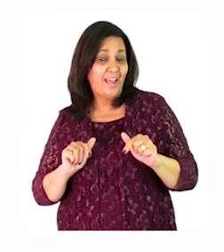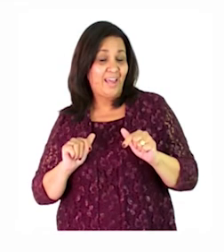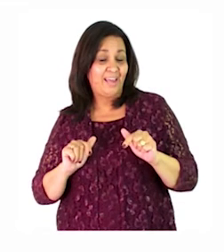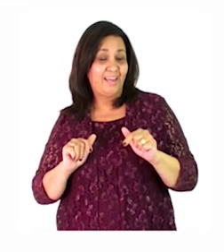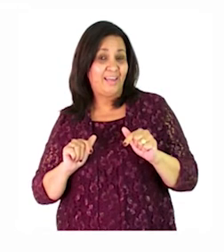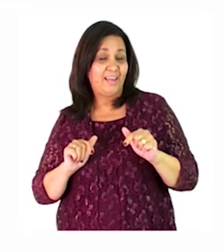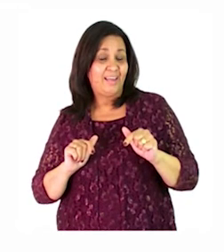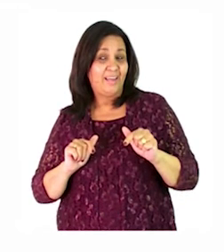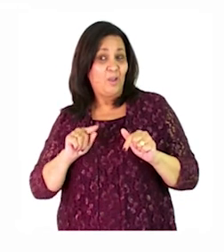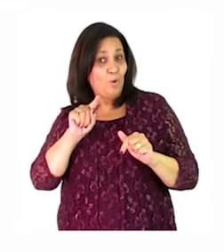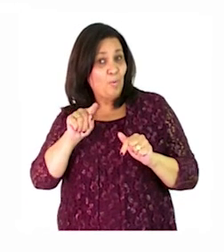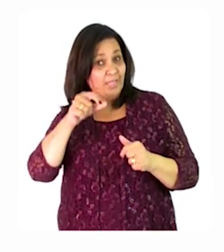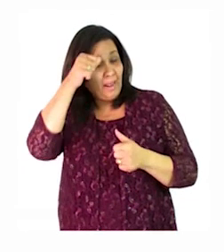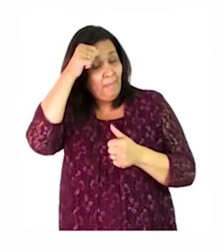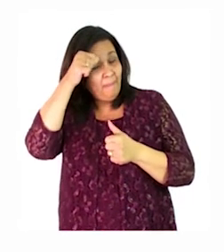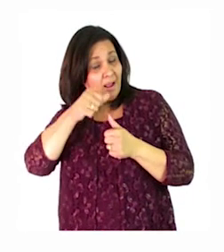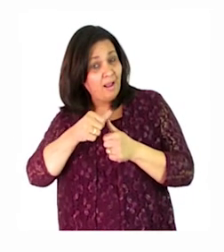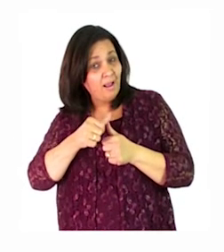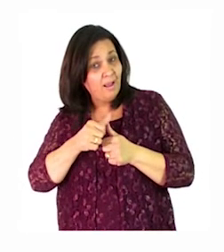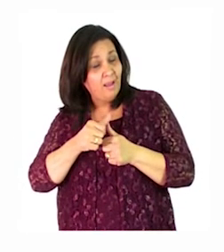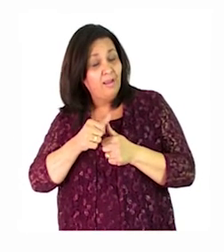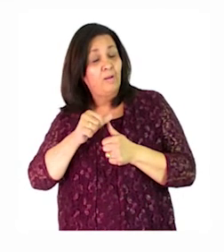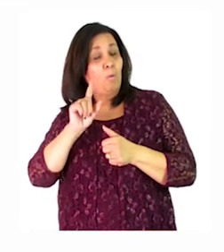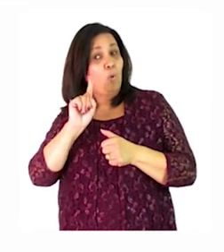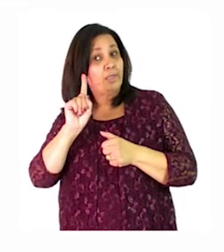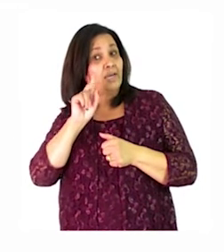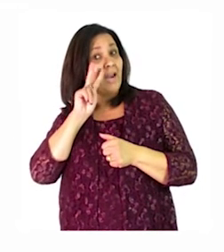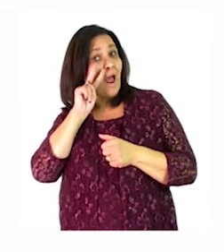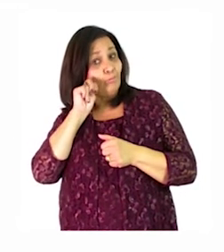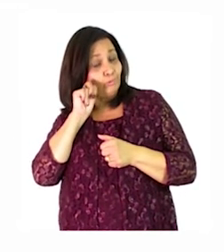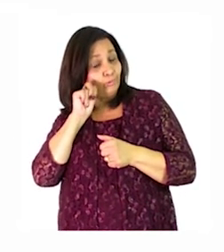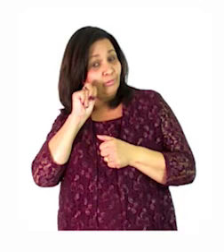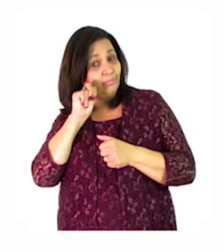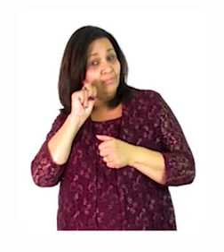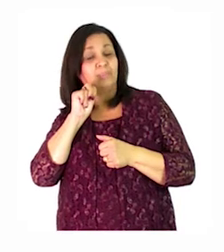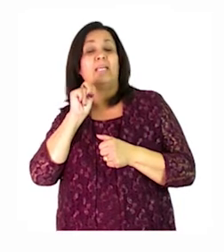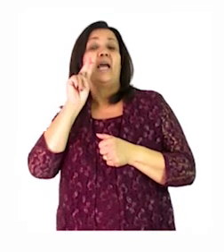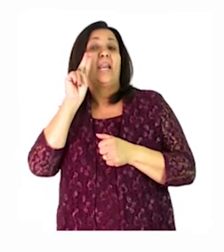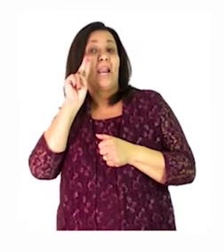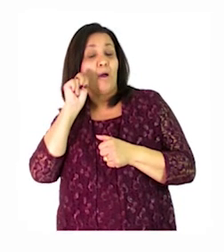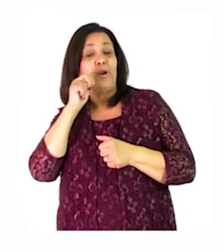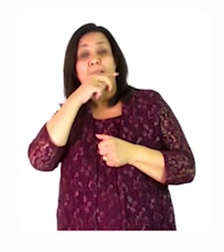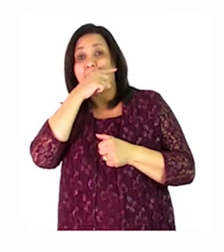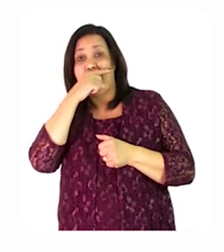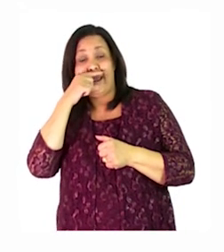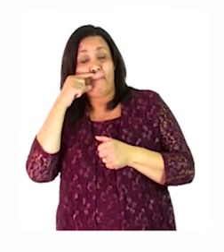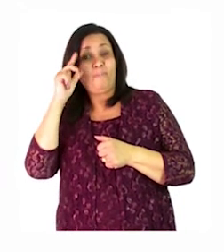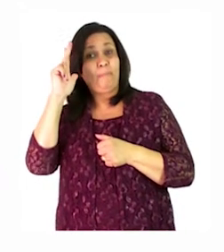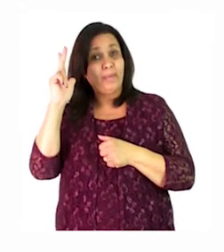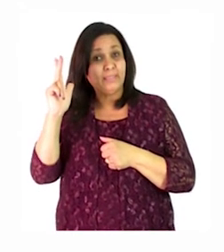to remind you what nouns are. A noun is a name of a